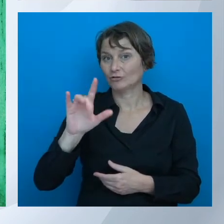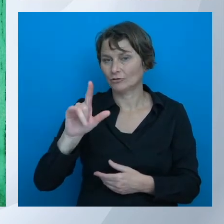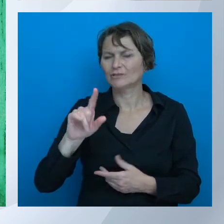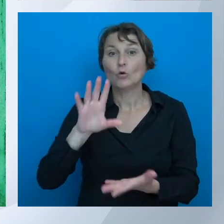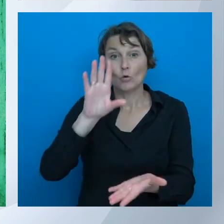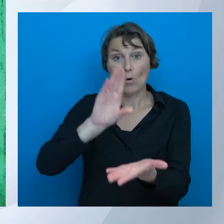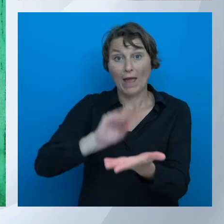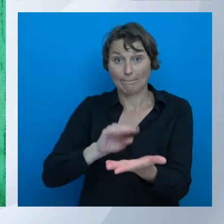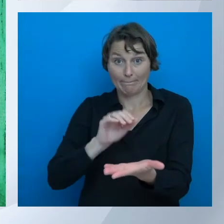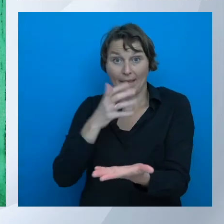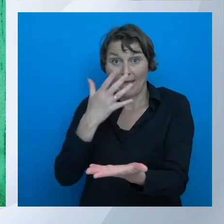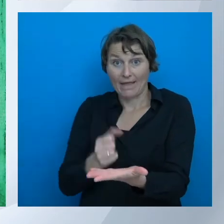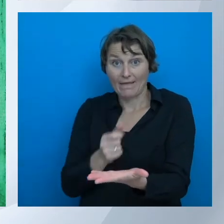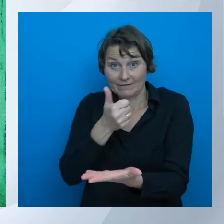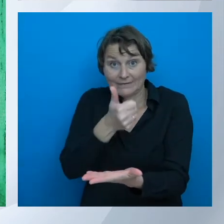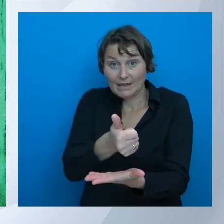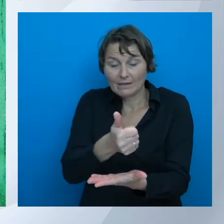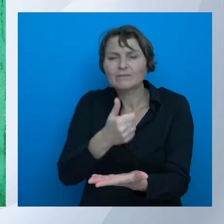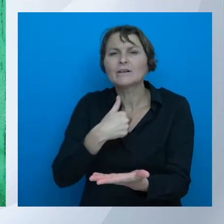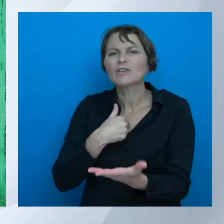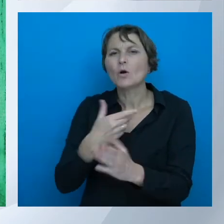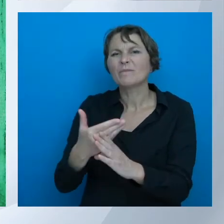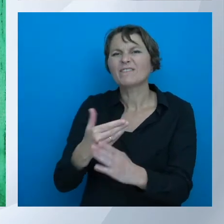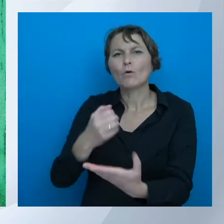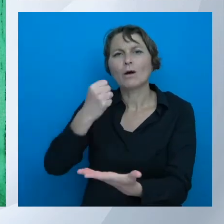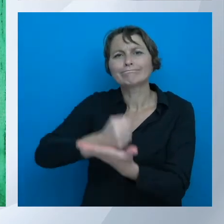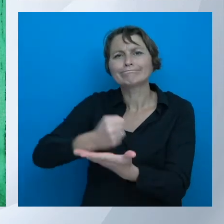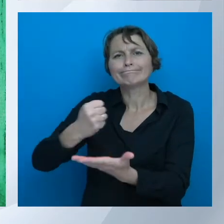a app service, so not a static app